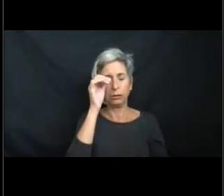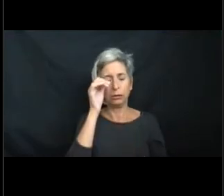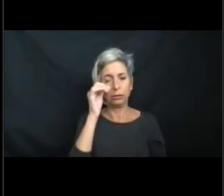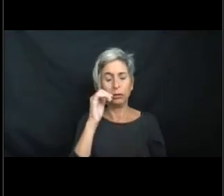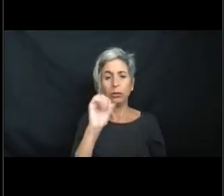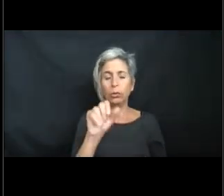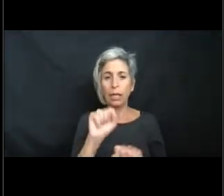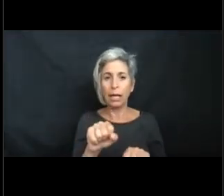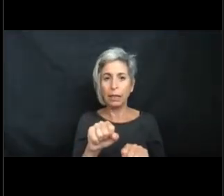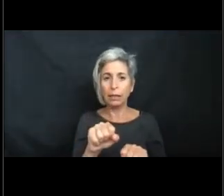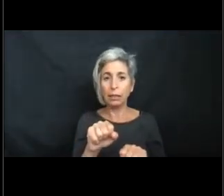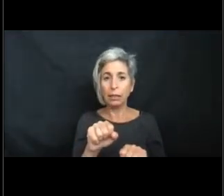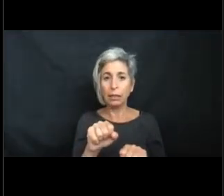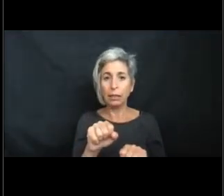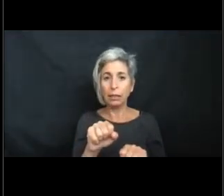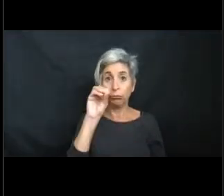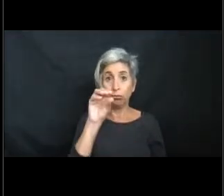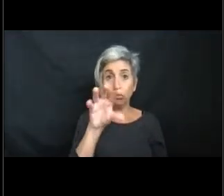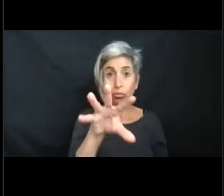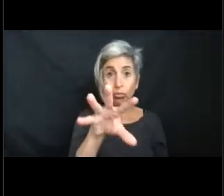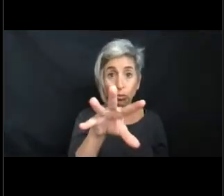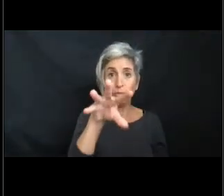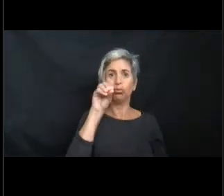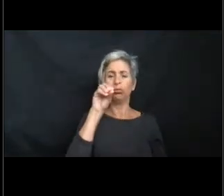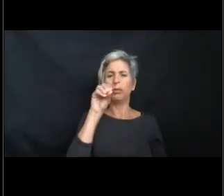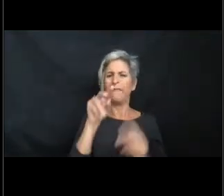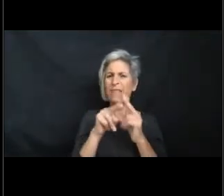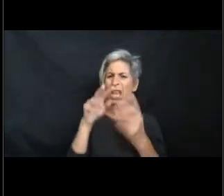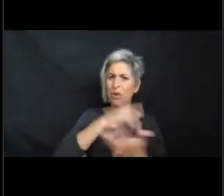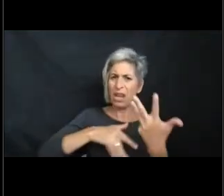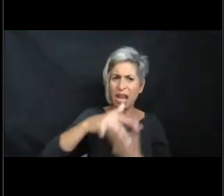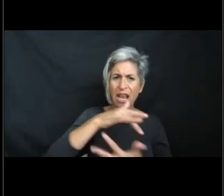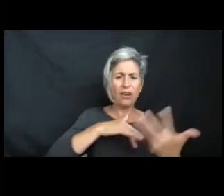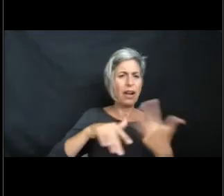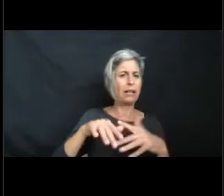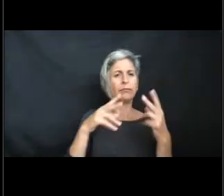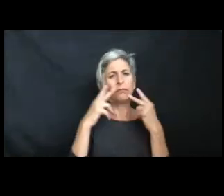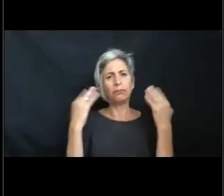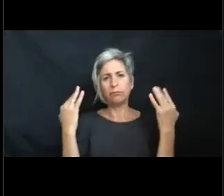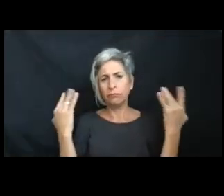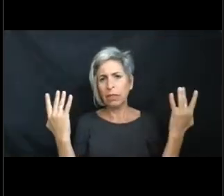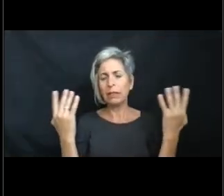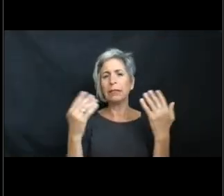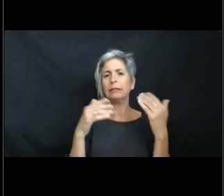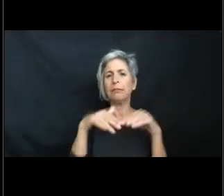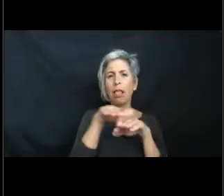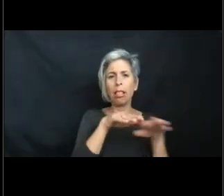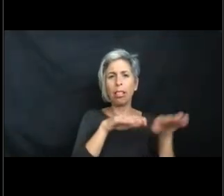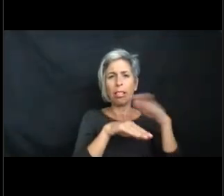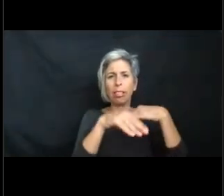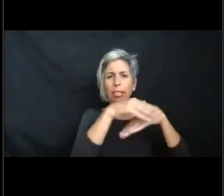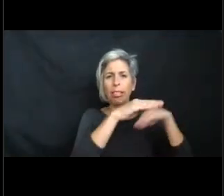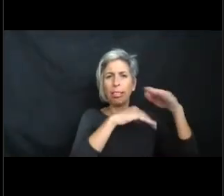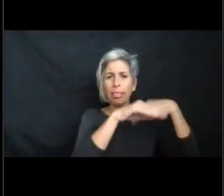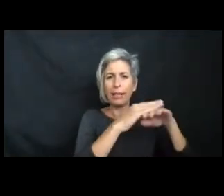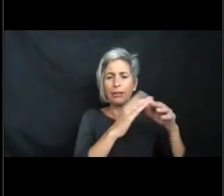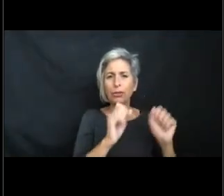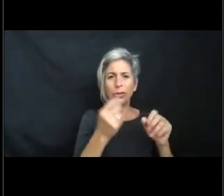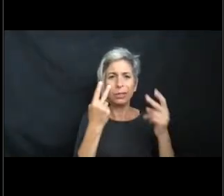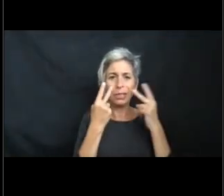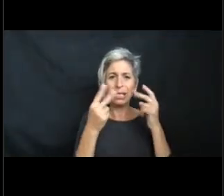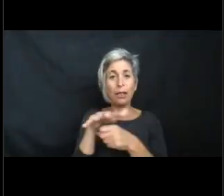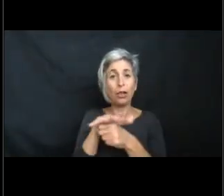go ahead and zoom in and zoom out. It's very interactive and mess with these different layers. And that's what you can do under the location